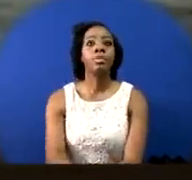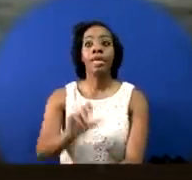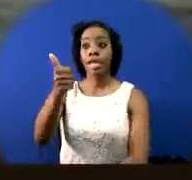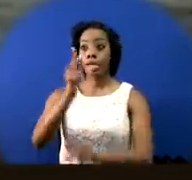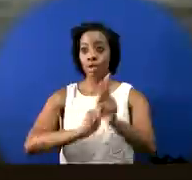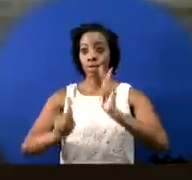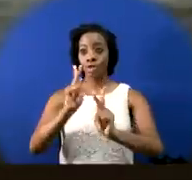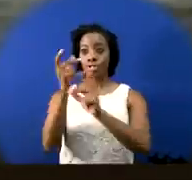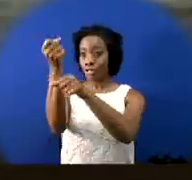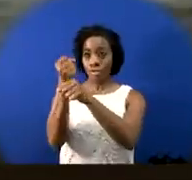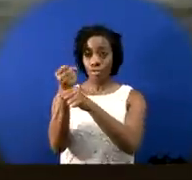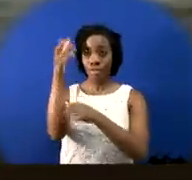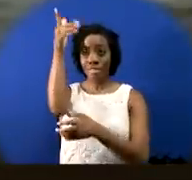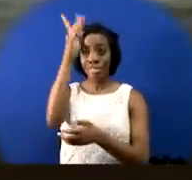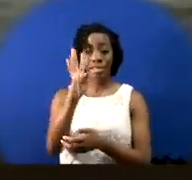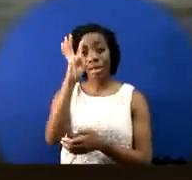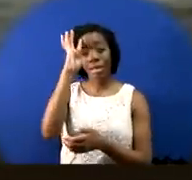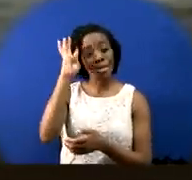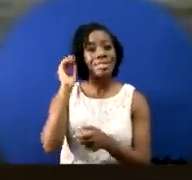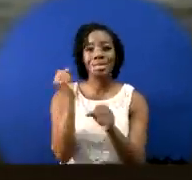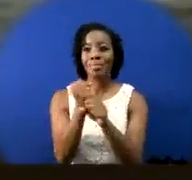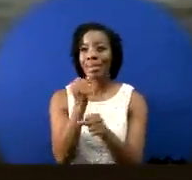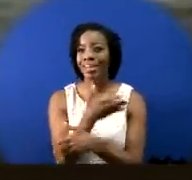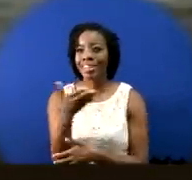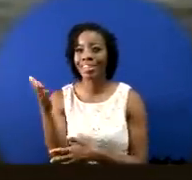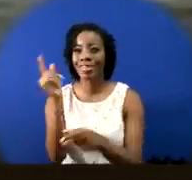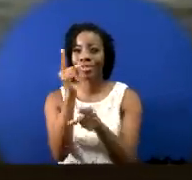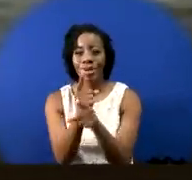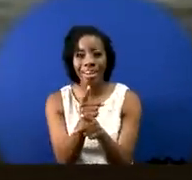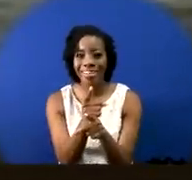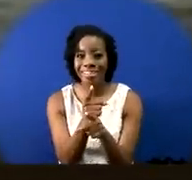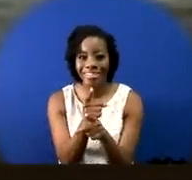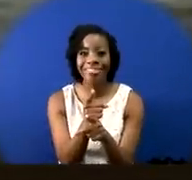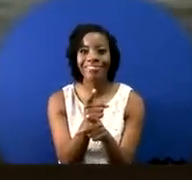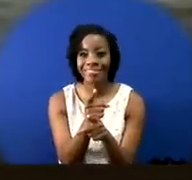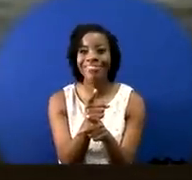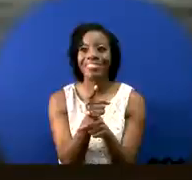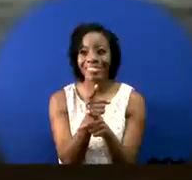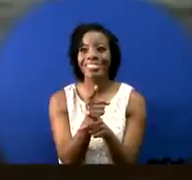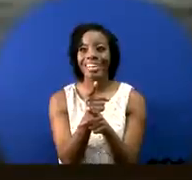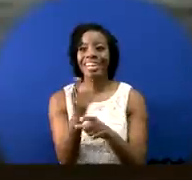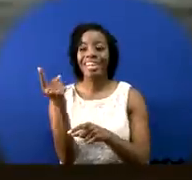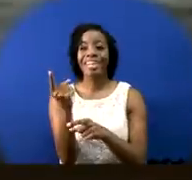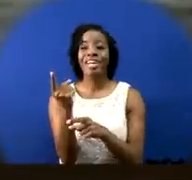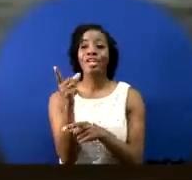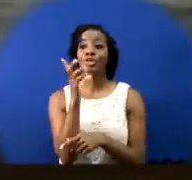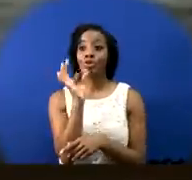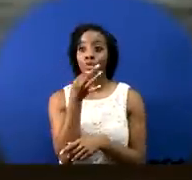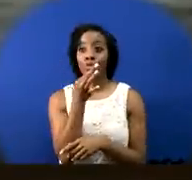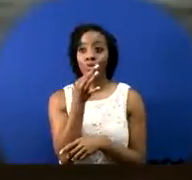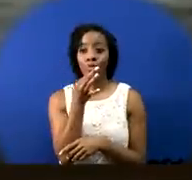Anybody trusting God to work some things out in the days to come?